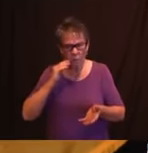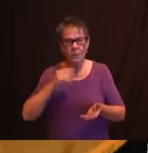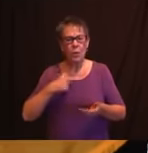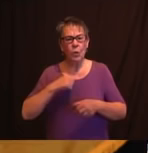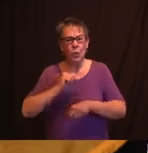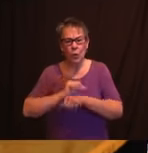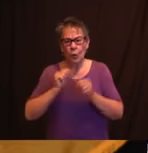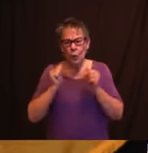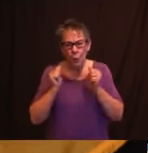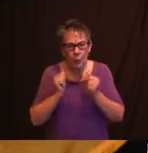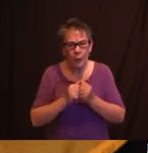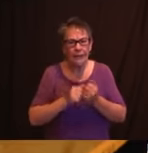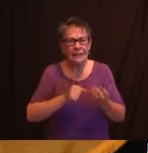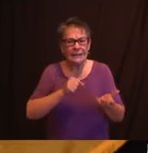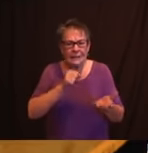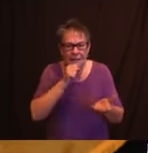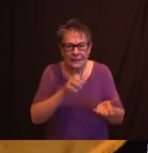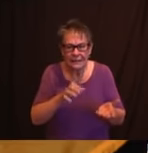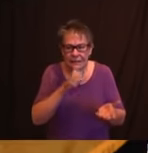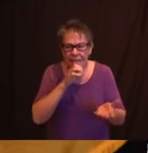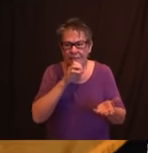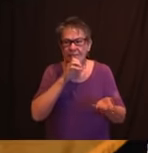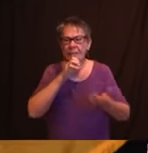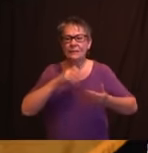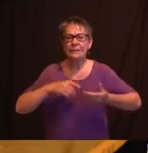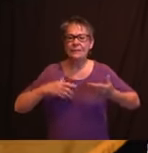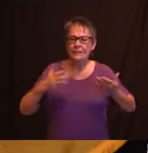Brunswick, and in Camden.